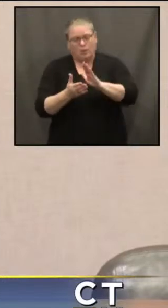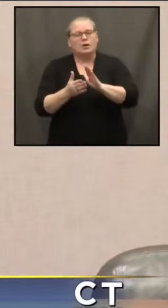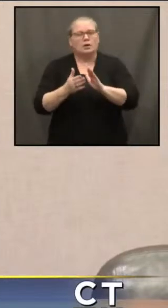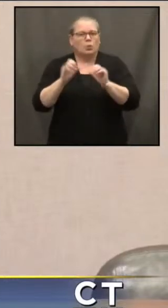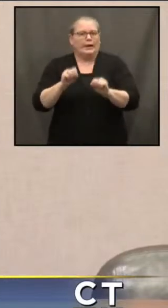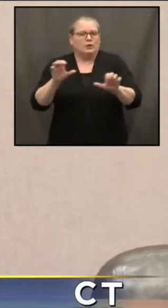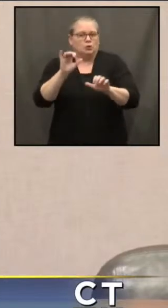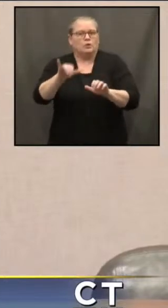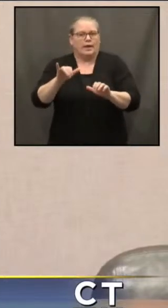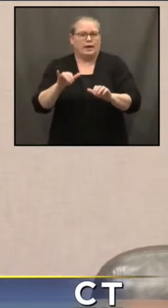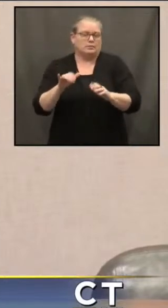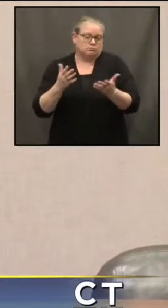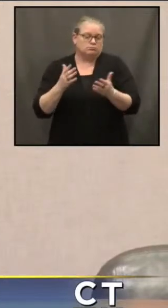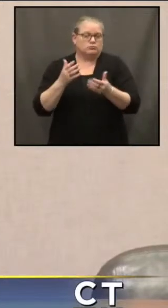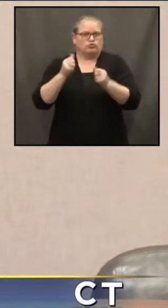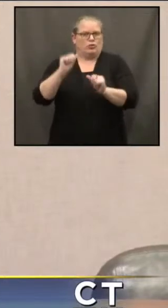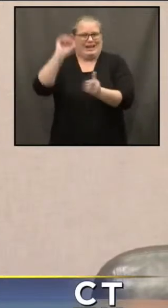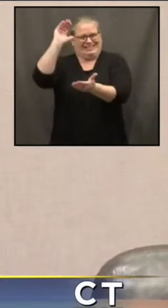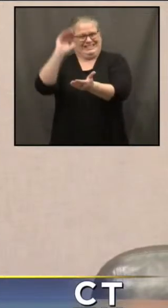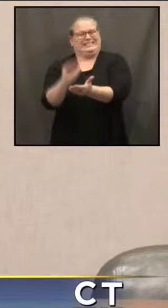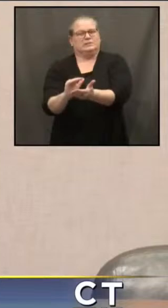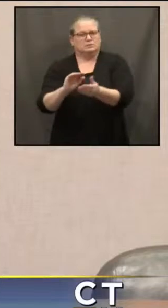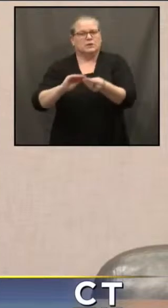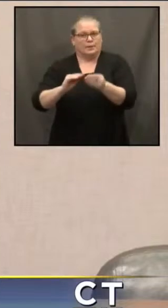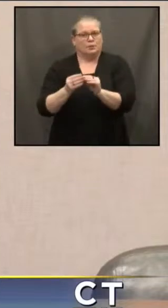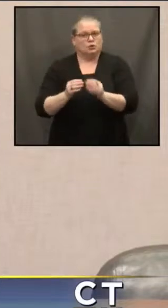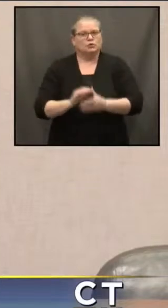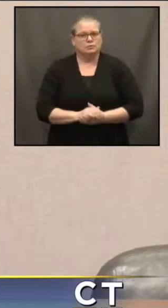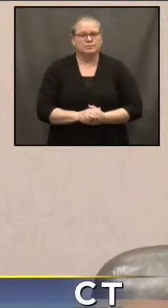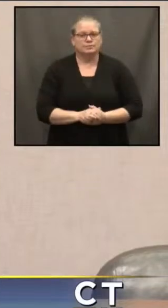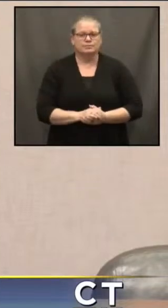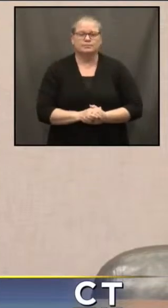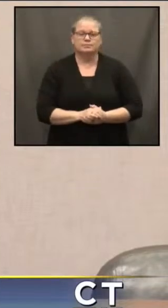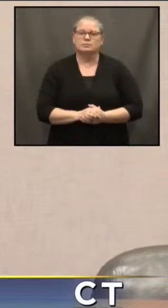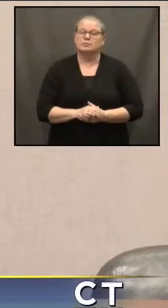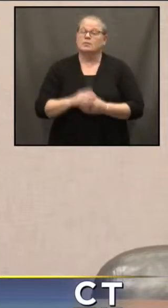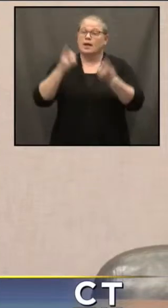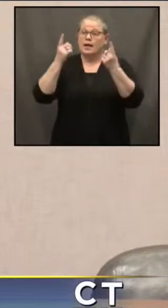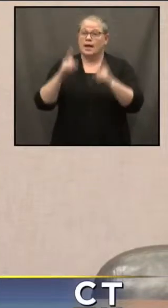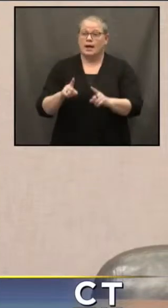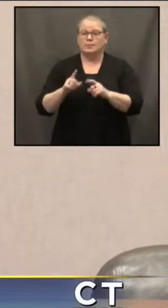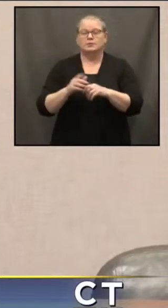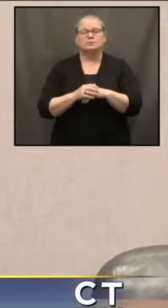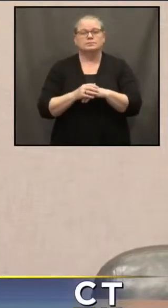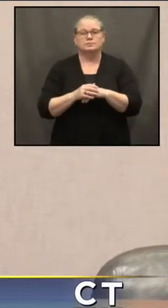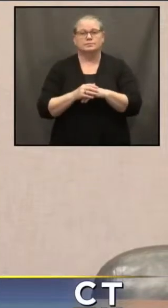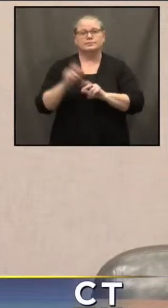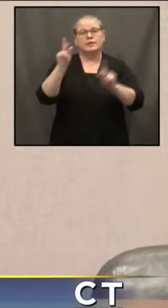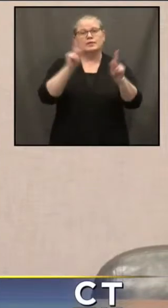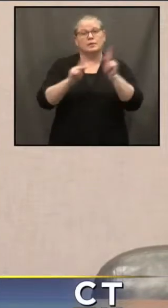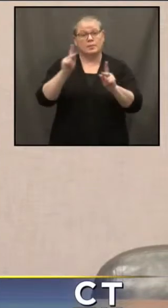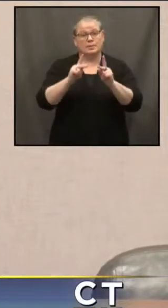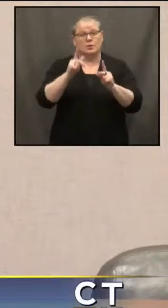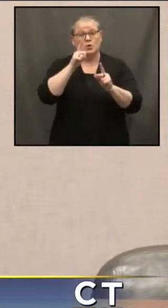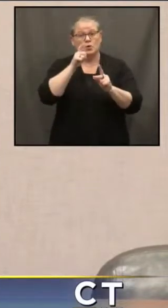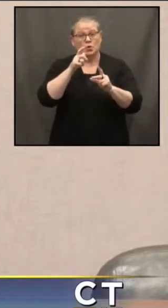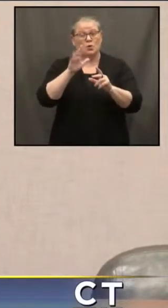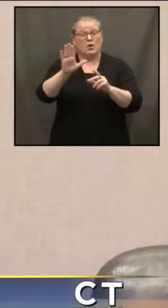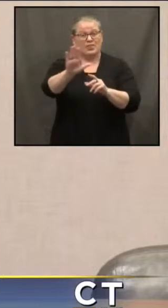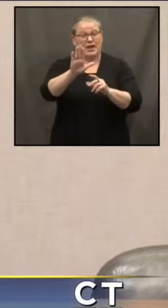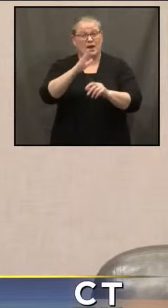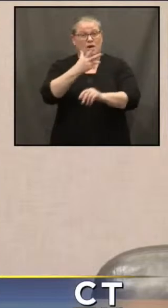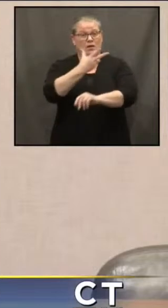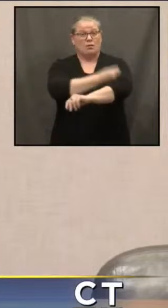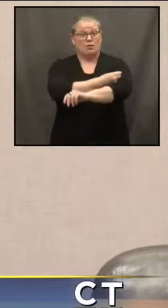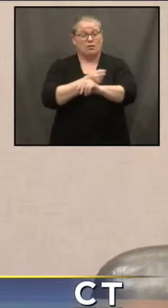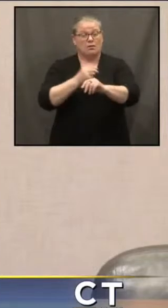And is the increased rate a sign that immunity may be waning in the adults who got there? Yes. Yes. So I would say